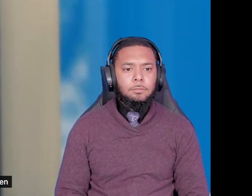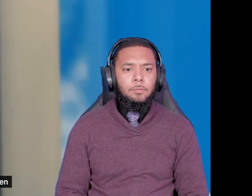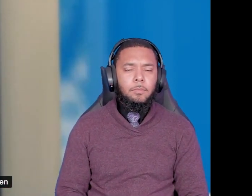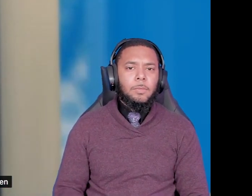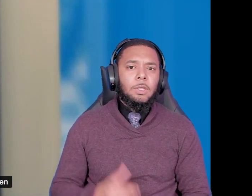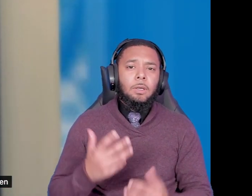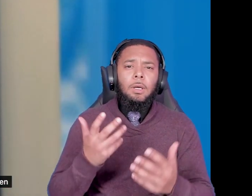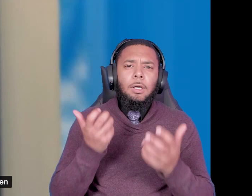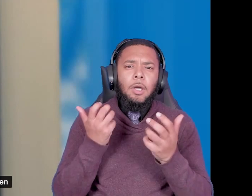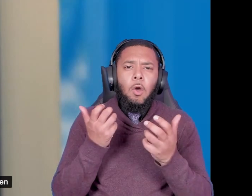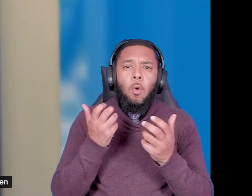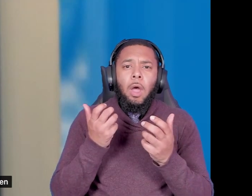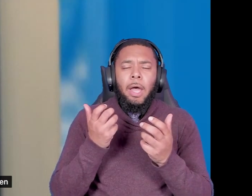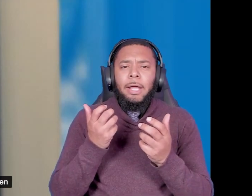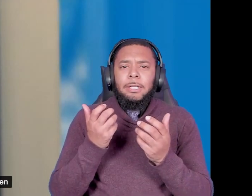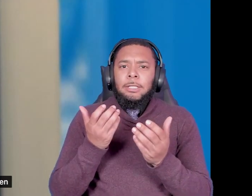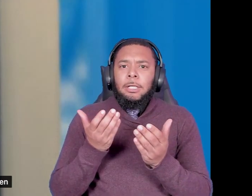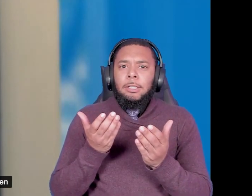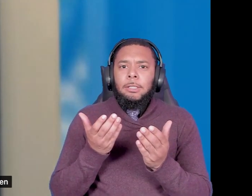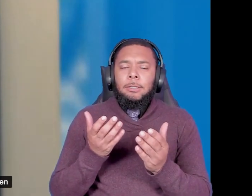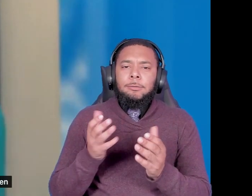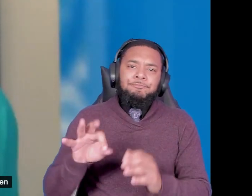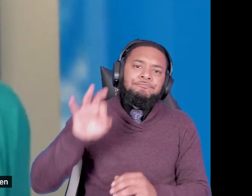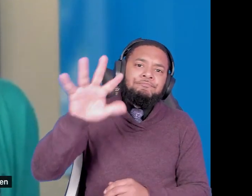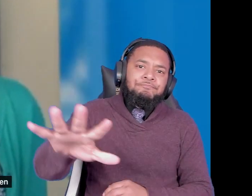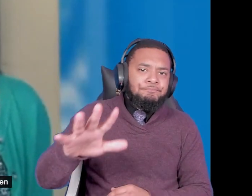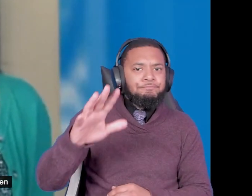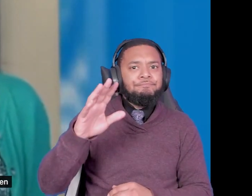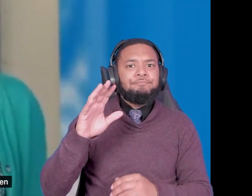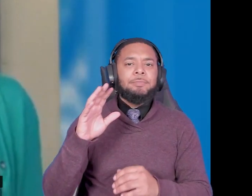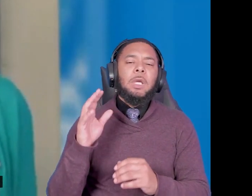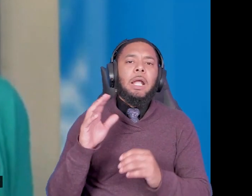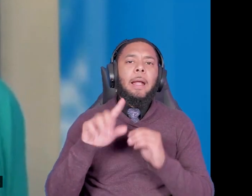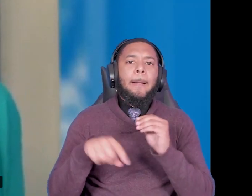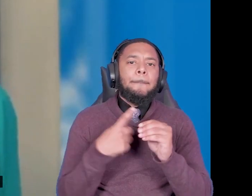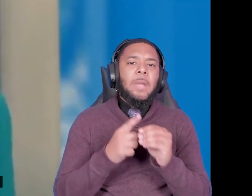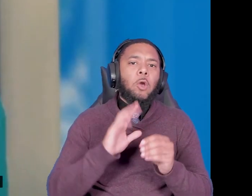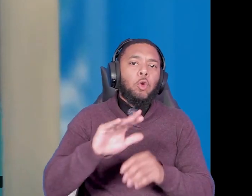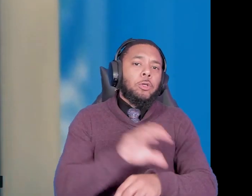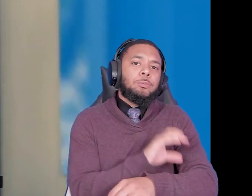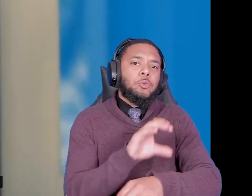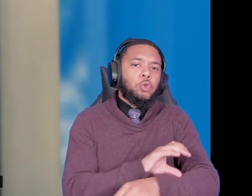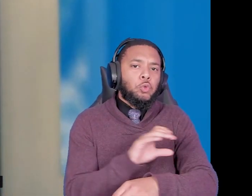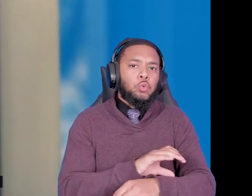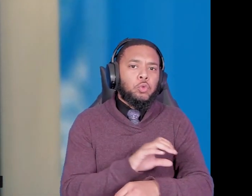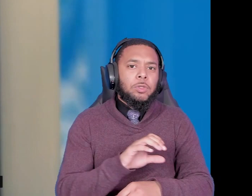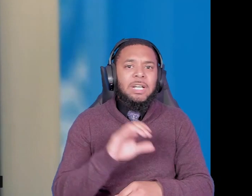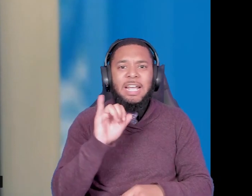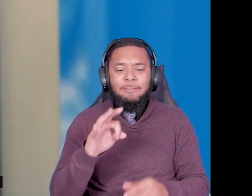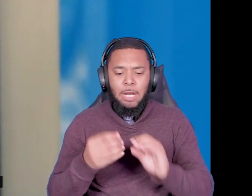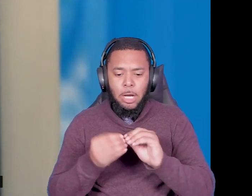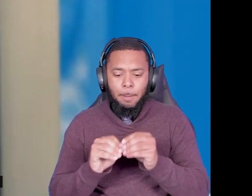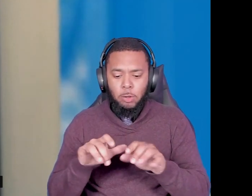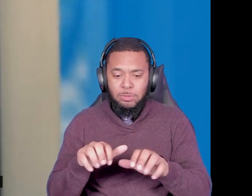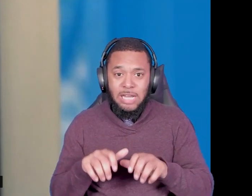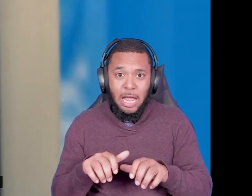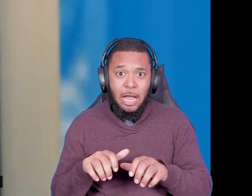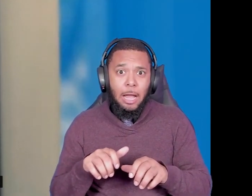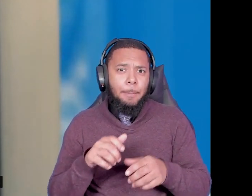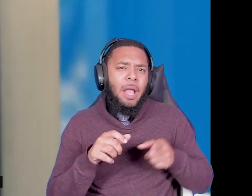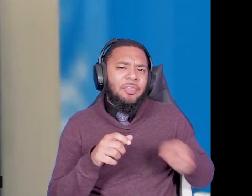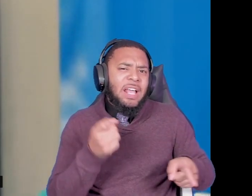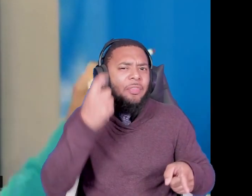So I'd like to give you an idea about what your computer is thinking when you type a number into your